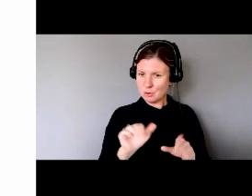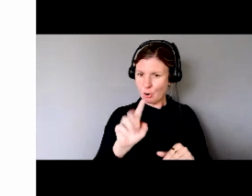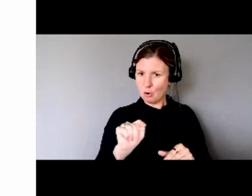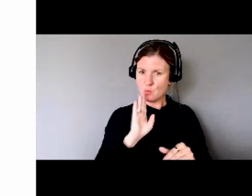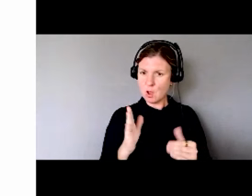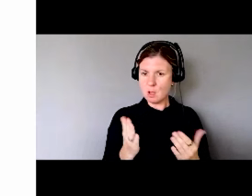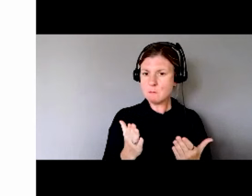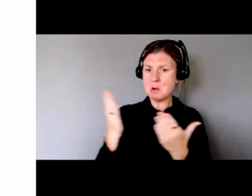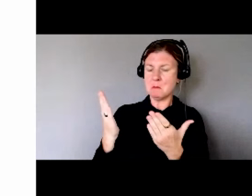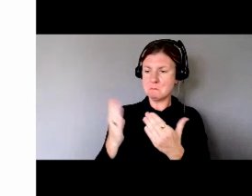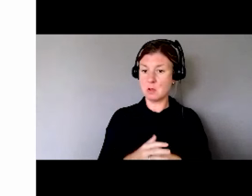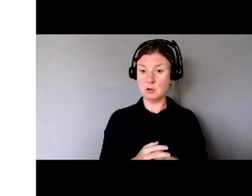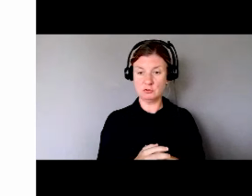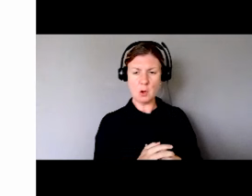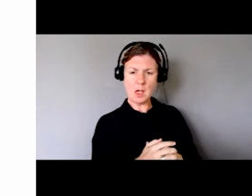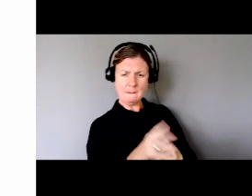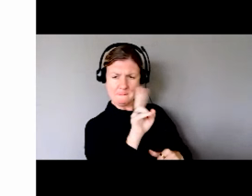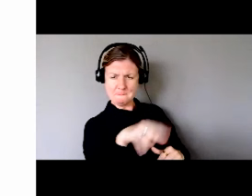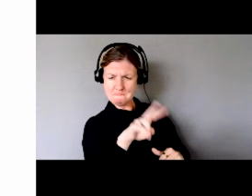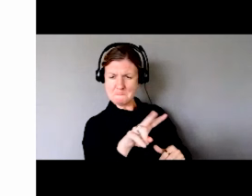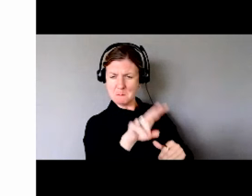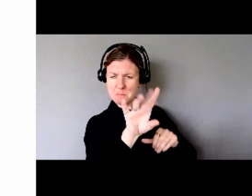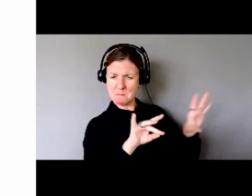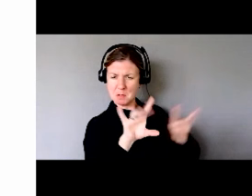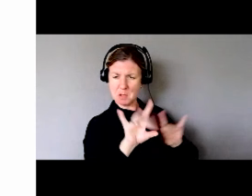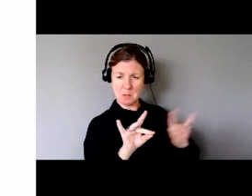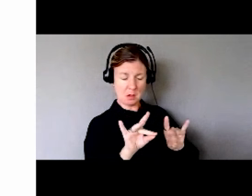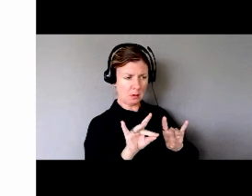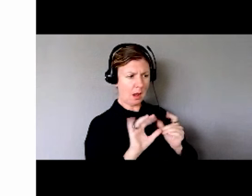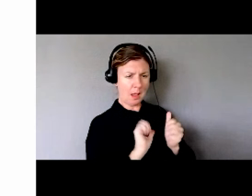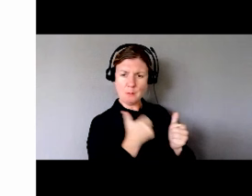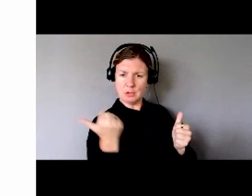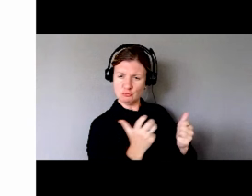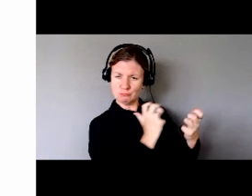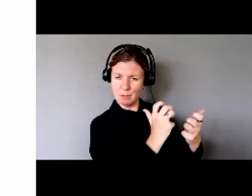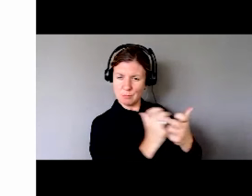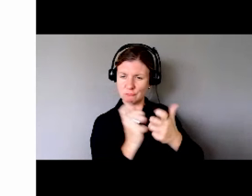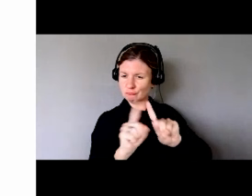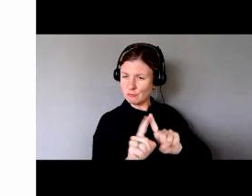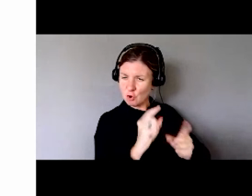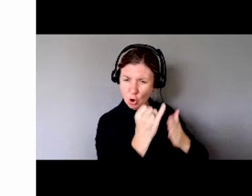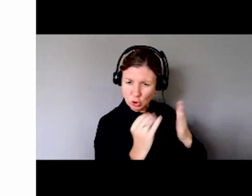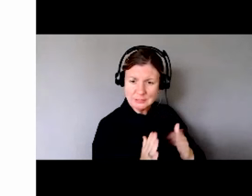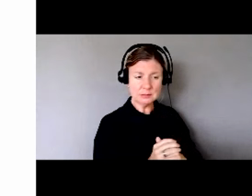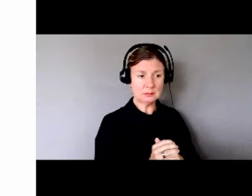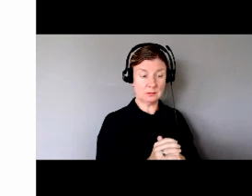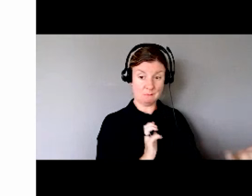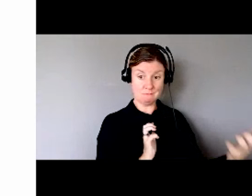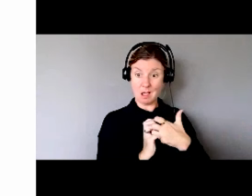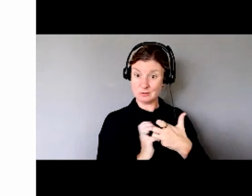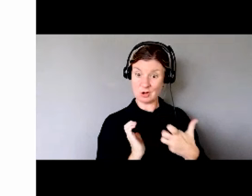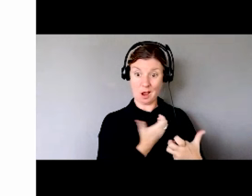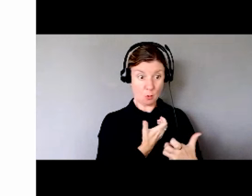CADA chooses projects based on how the opportunity supports artists, fills a gap in our programming and projects,